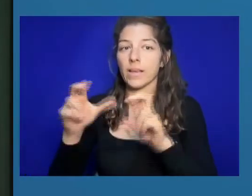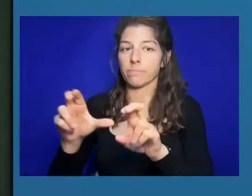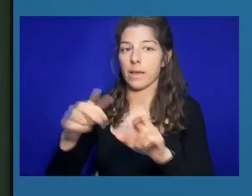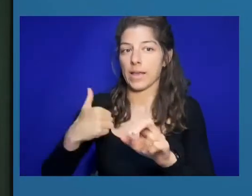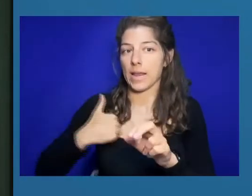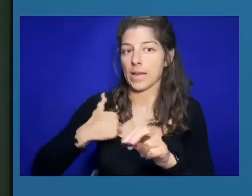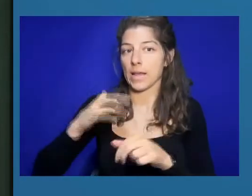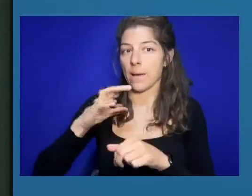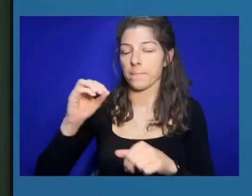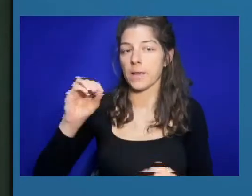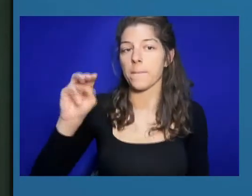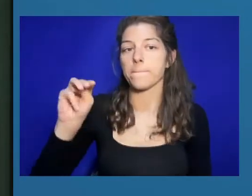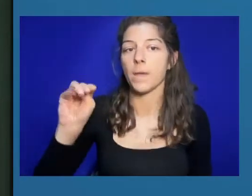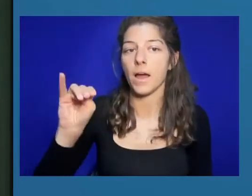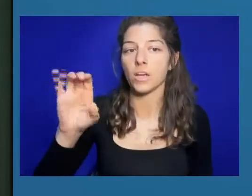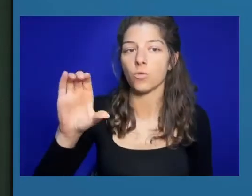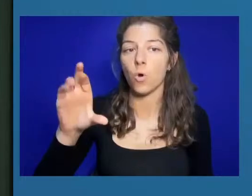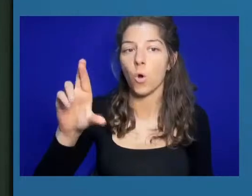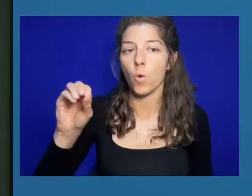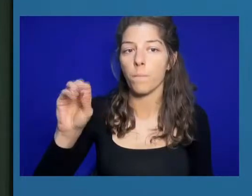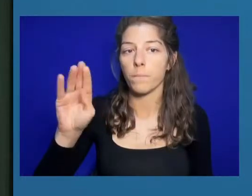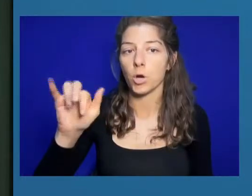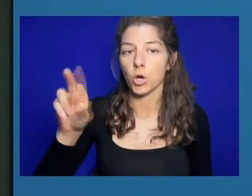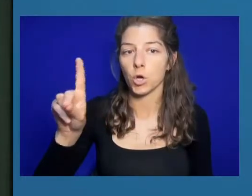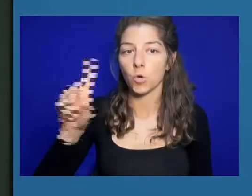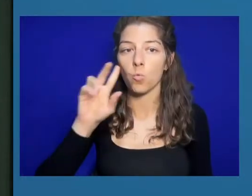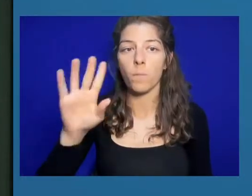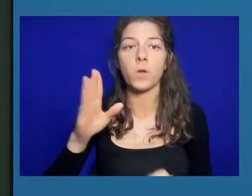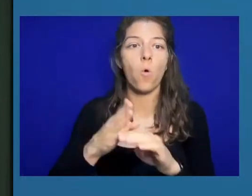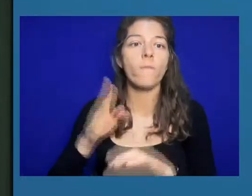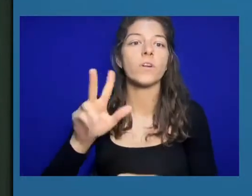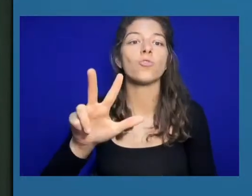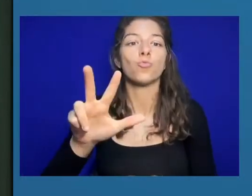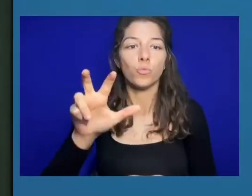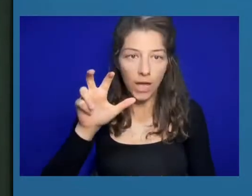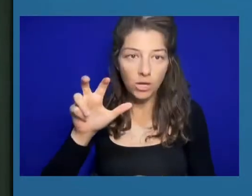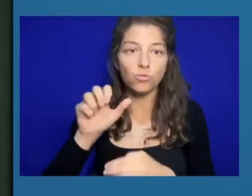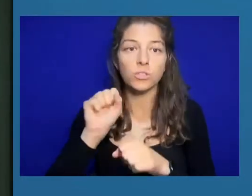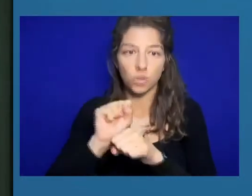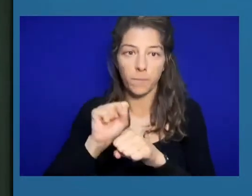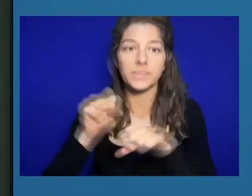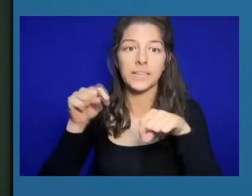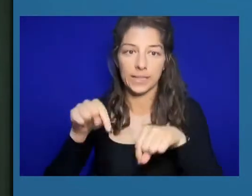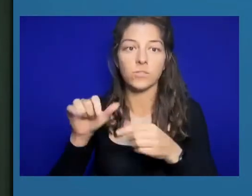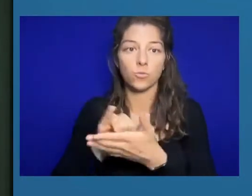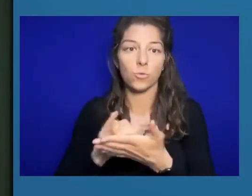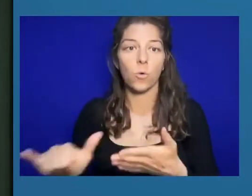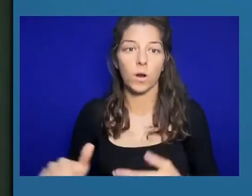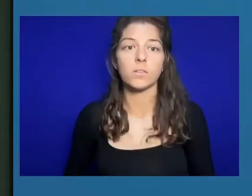company, Microbird, for what will be over 300 jobs in Plattsburgh, New York. Thank you.